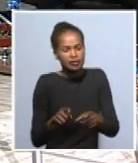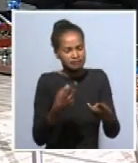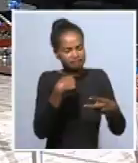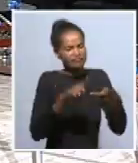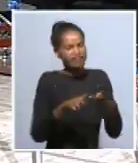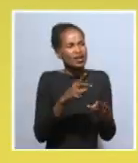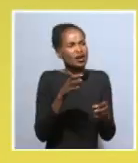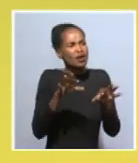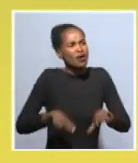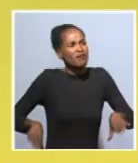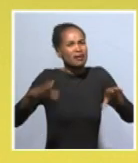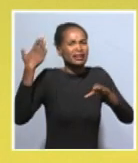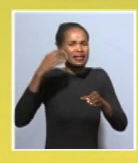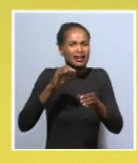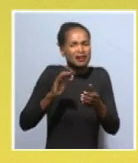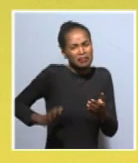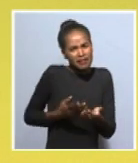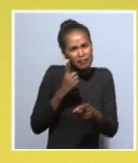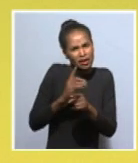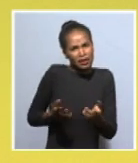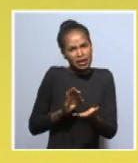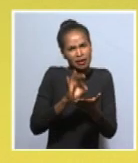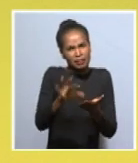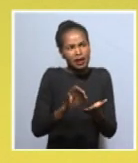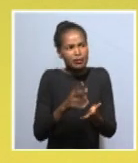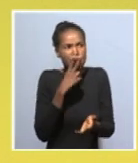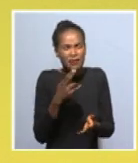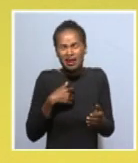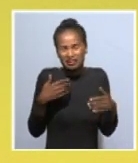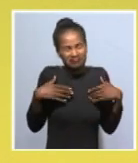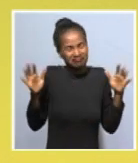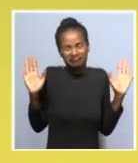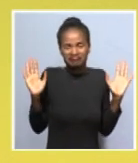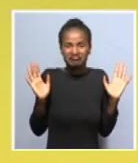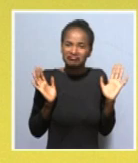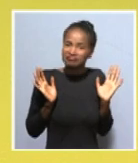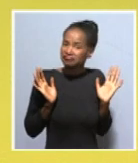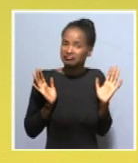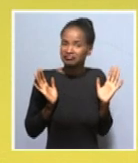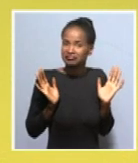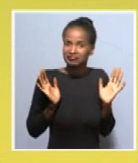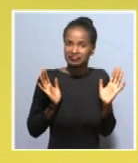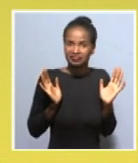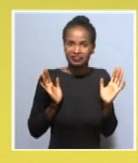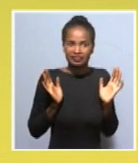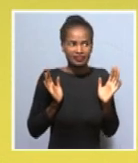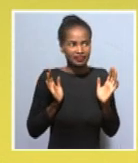plantation? I must say that is not really in my line as a department,